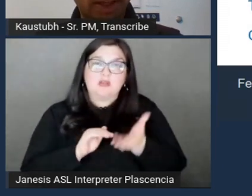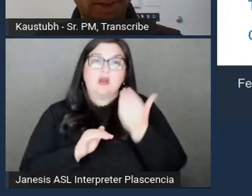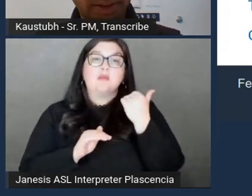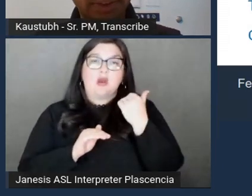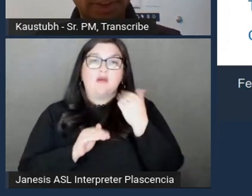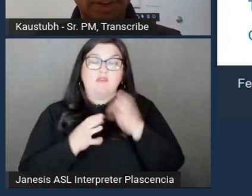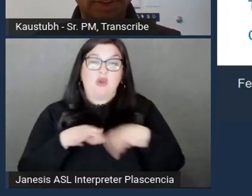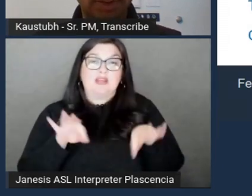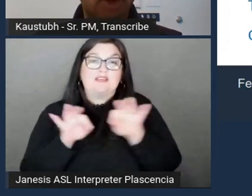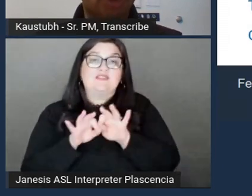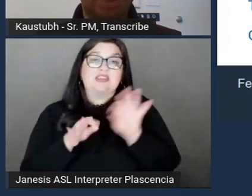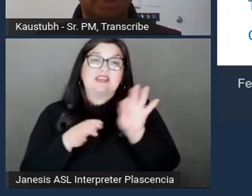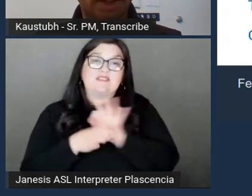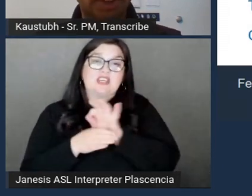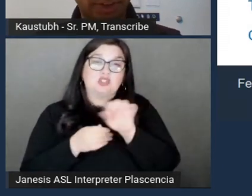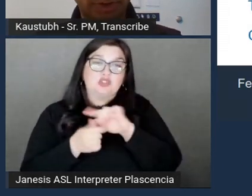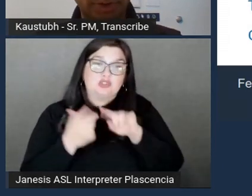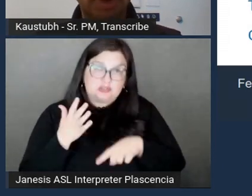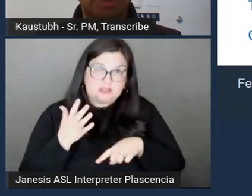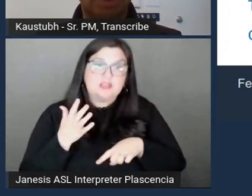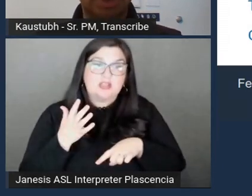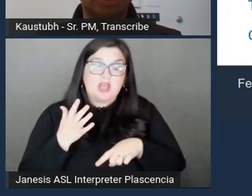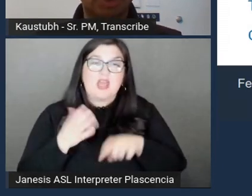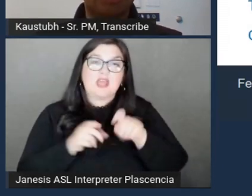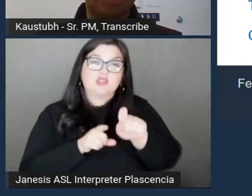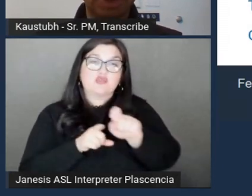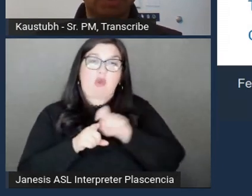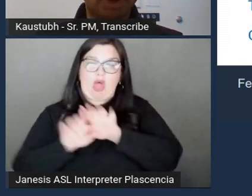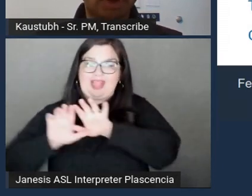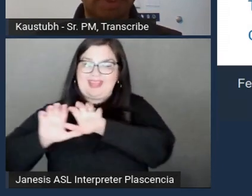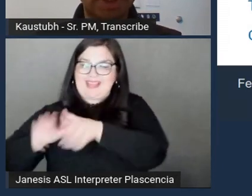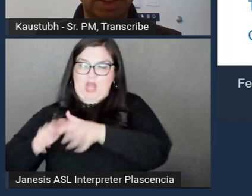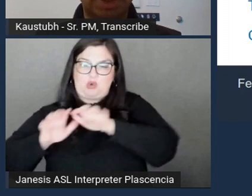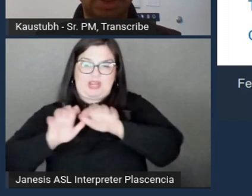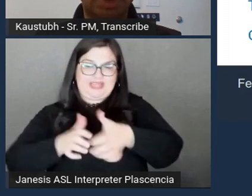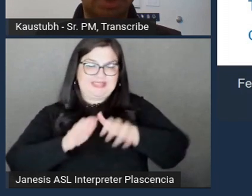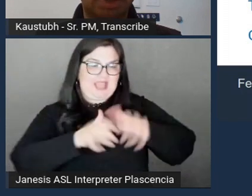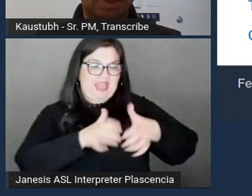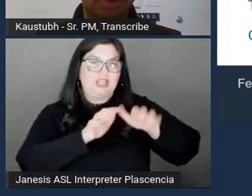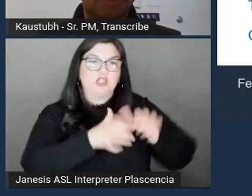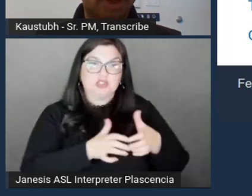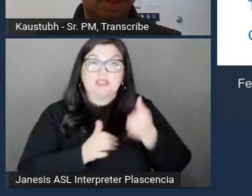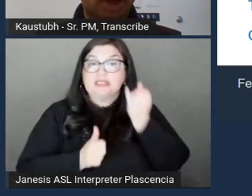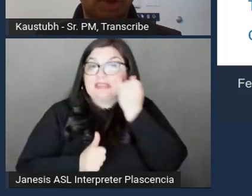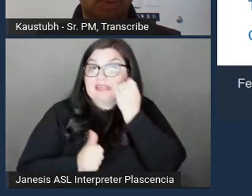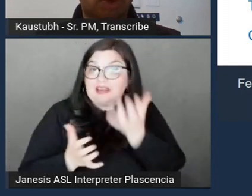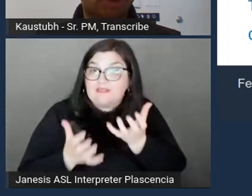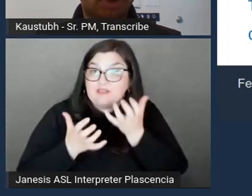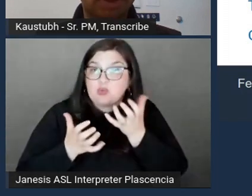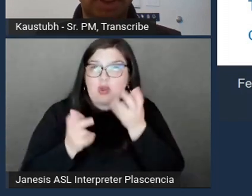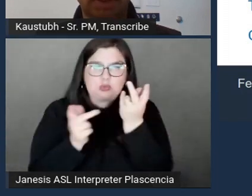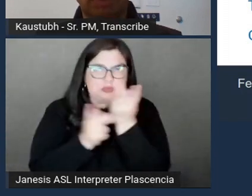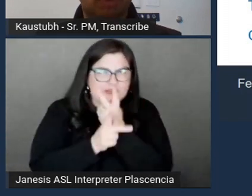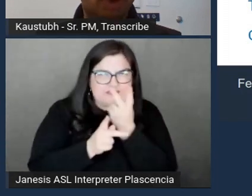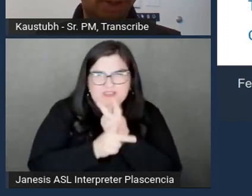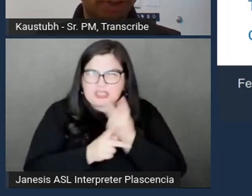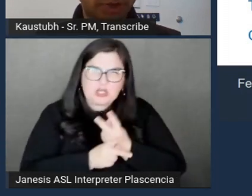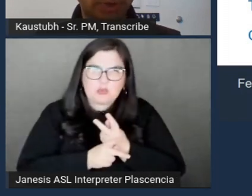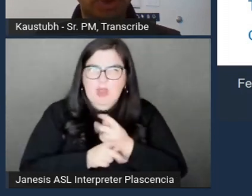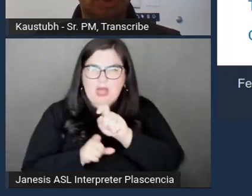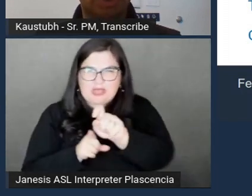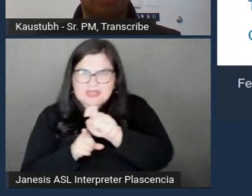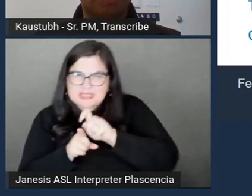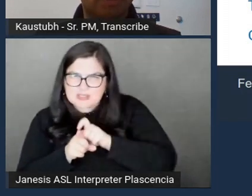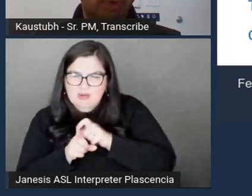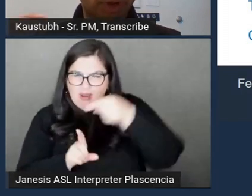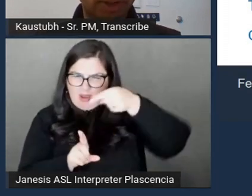call analytics is call categorization, right? So if you really want to basically figure out, what calls are for what